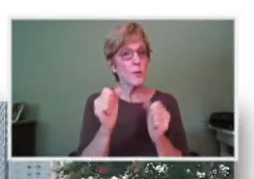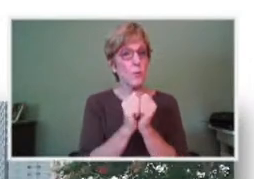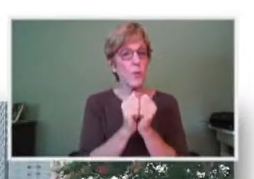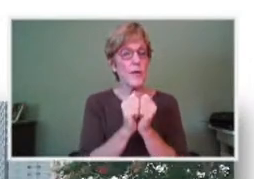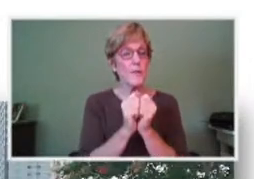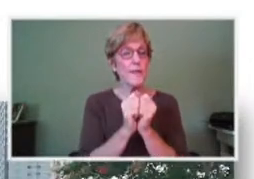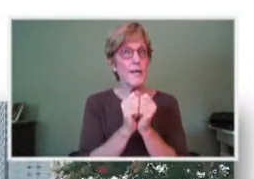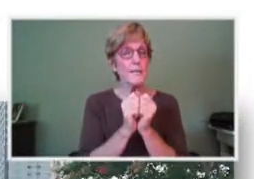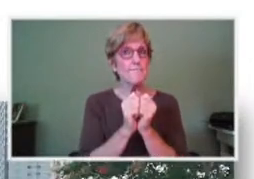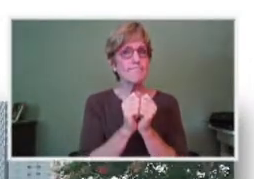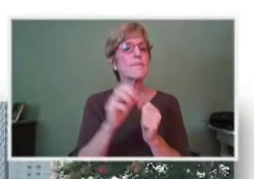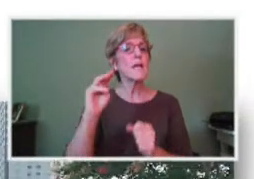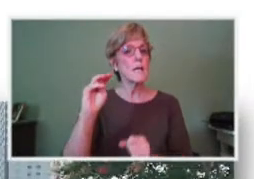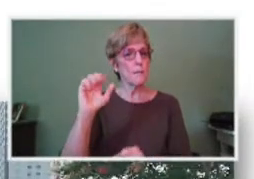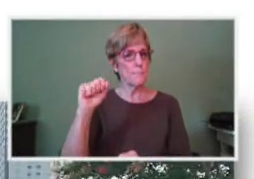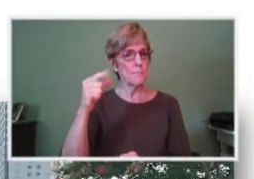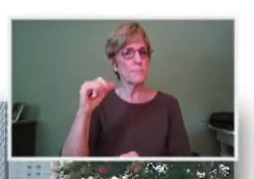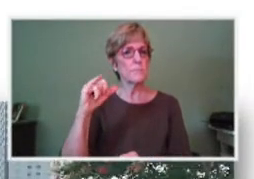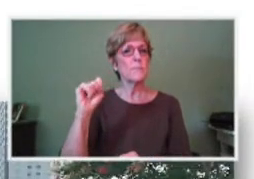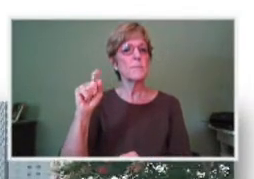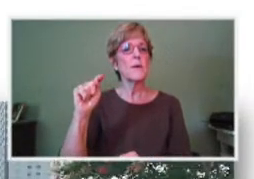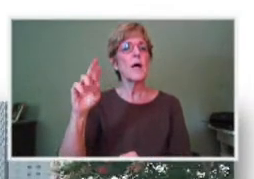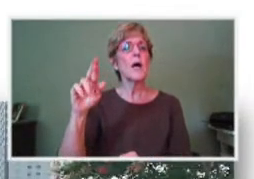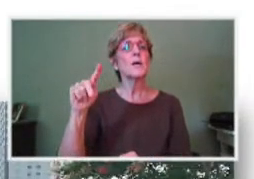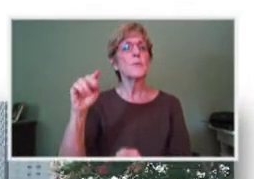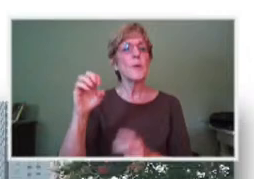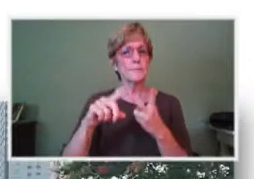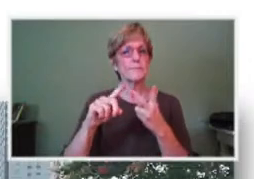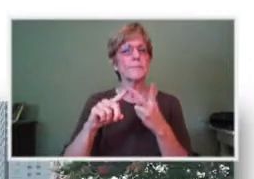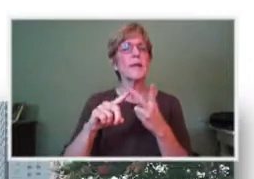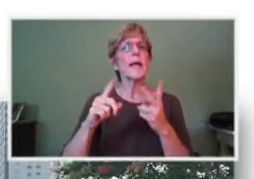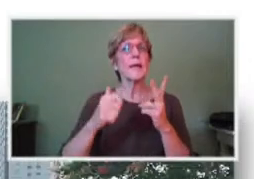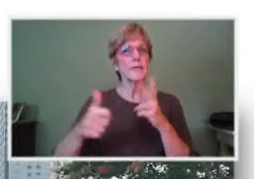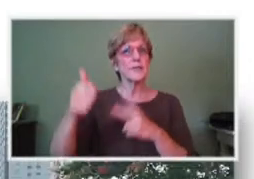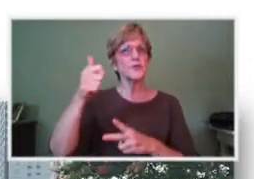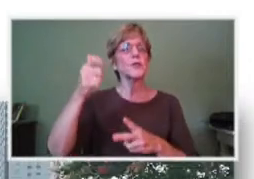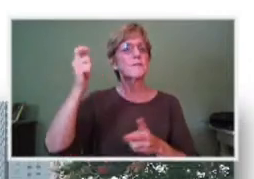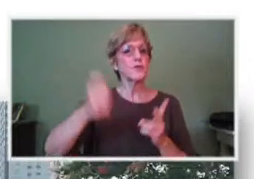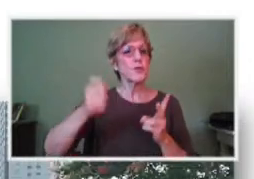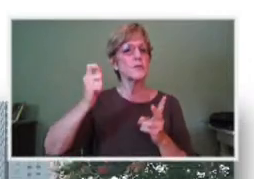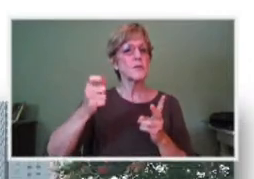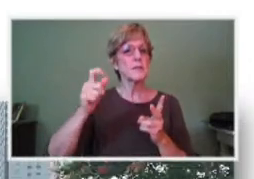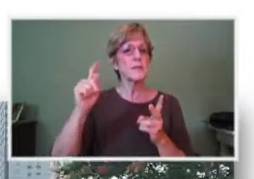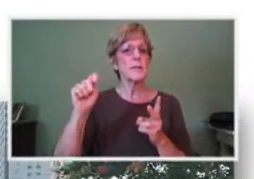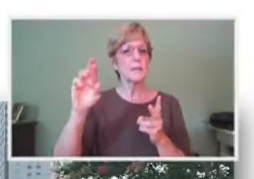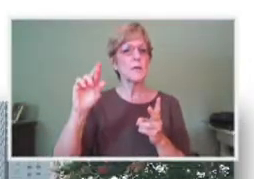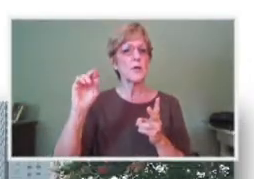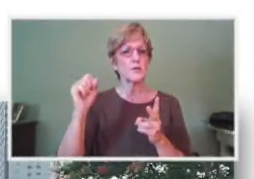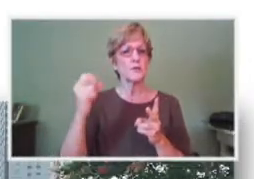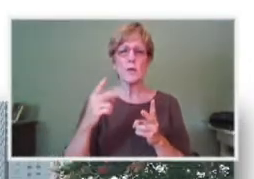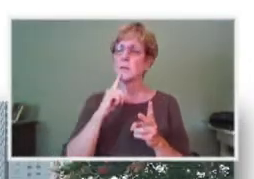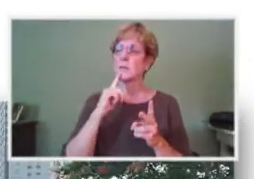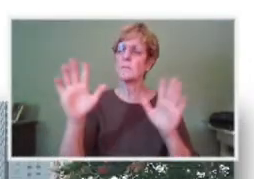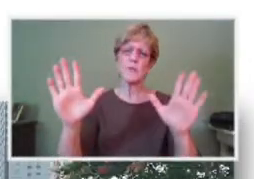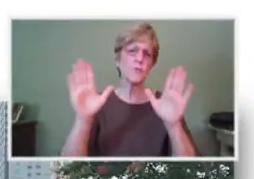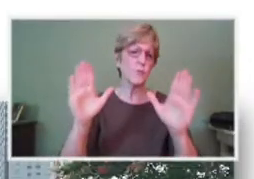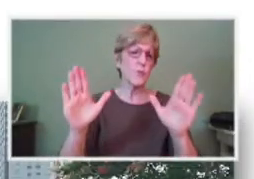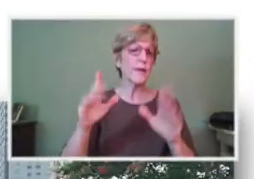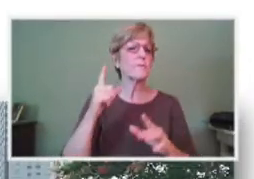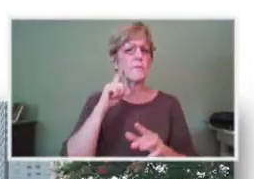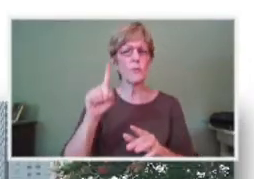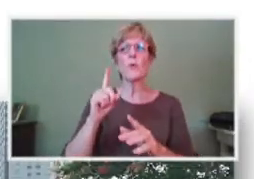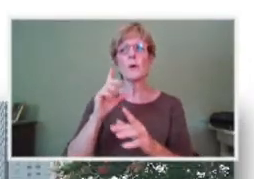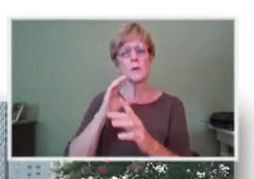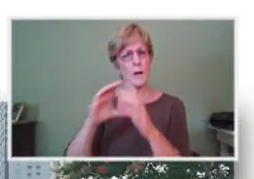with the magistrates. Also, Chief District Court Judge Elizabeth Trosh has been really great in as far as our conversations